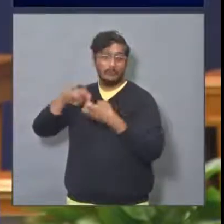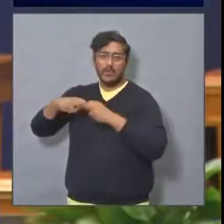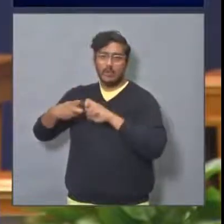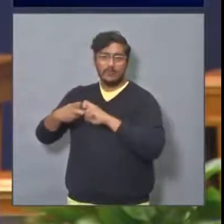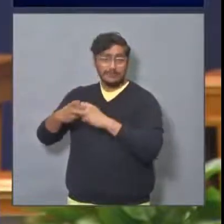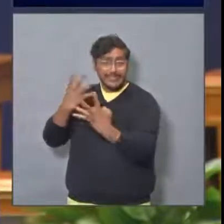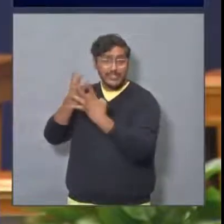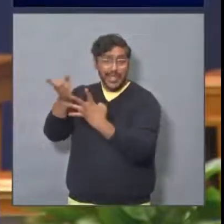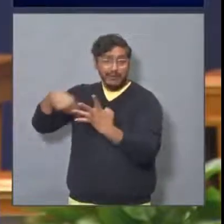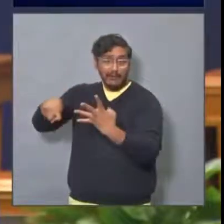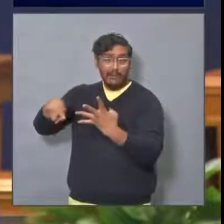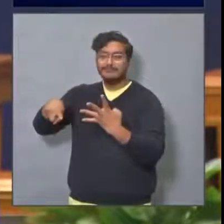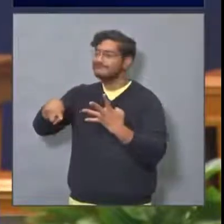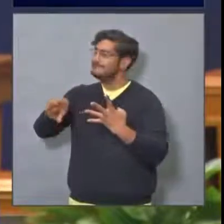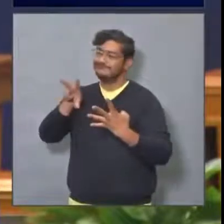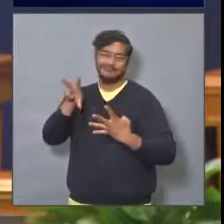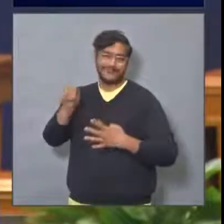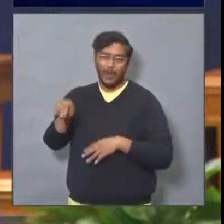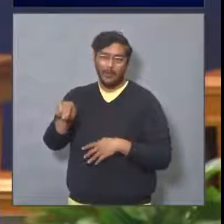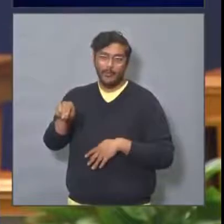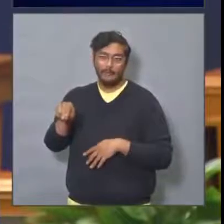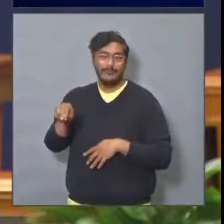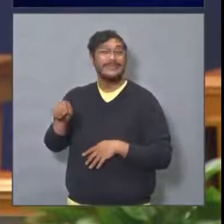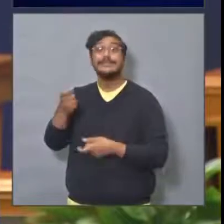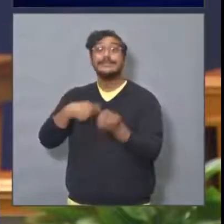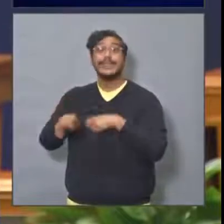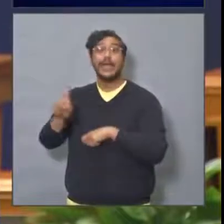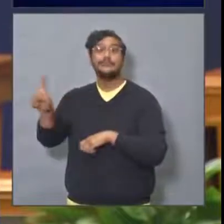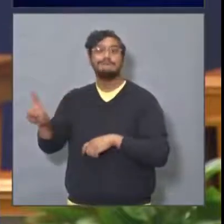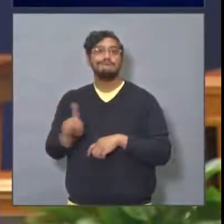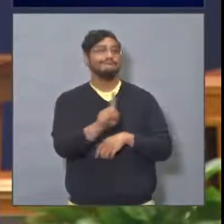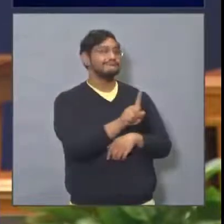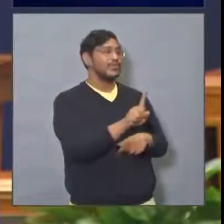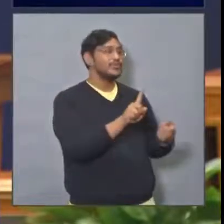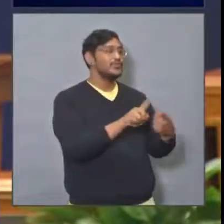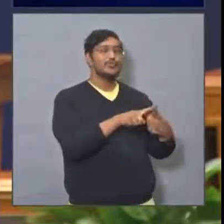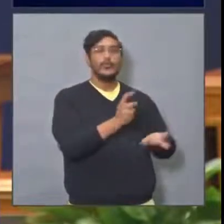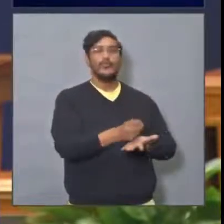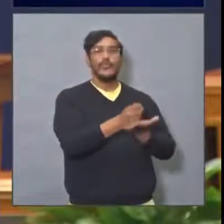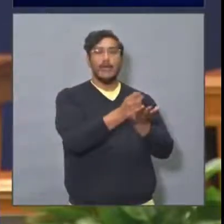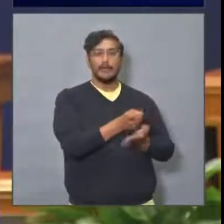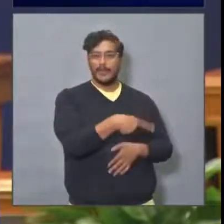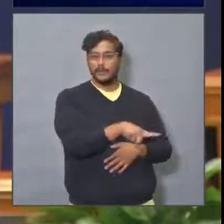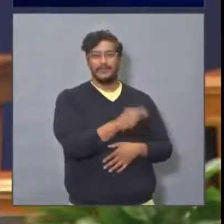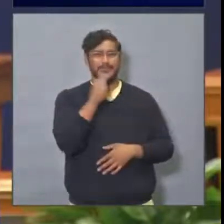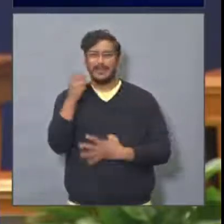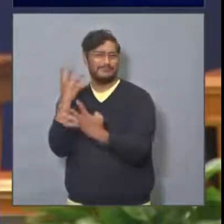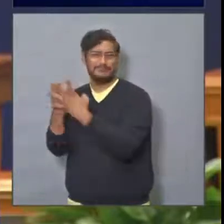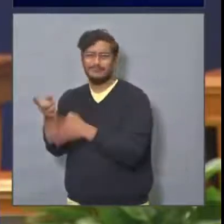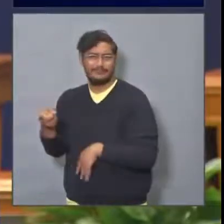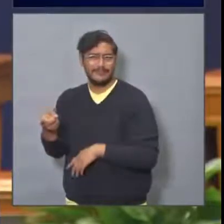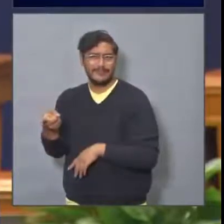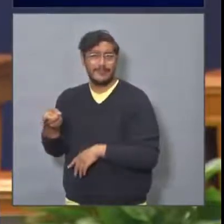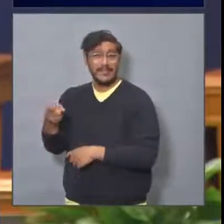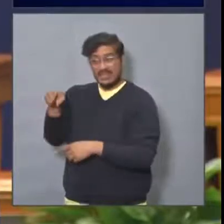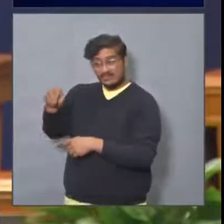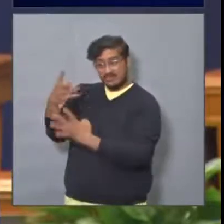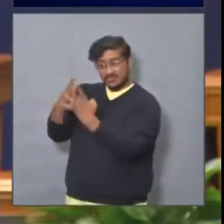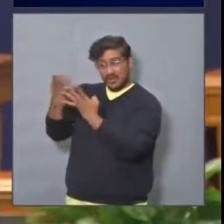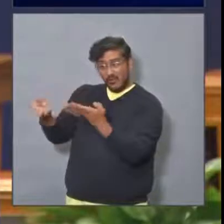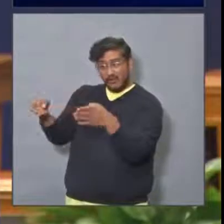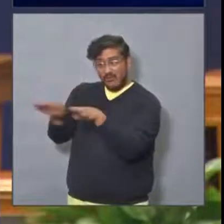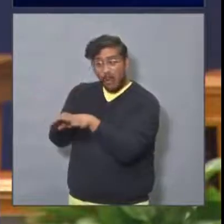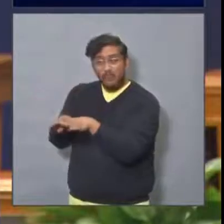Instead, they should be in a therapeutic setting, not a punitive one. Closing Men's Central Jail will further the